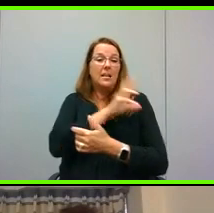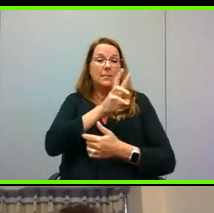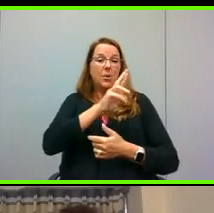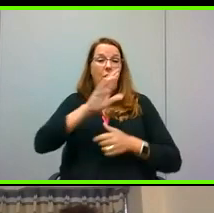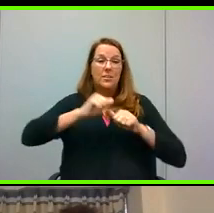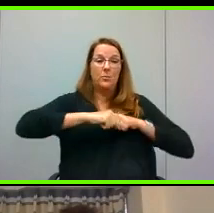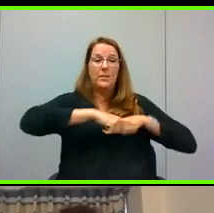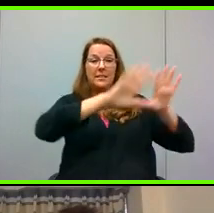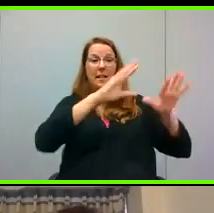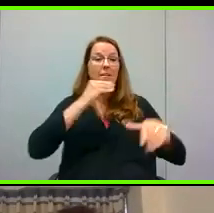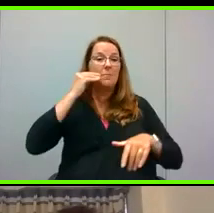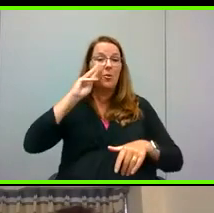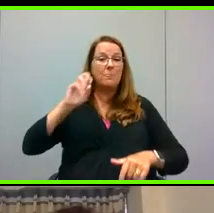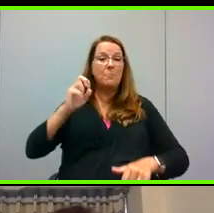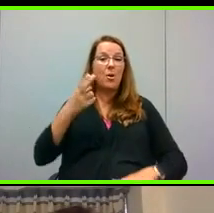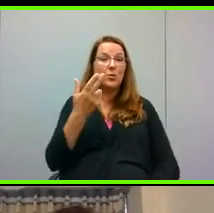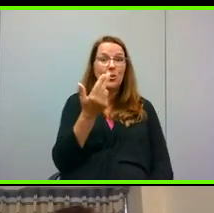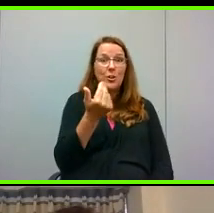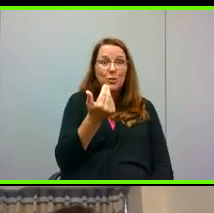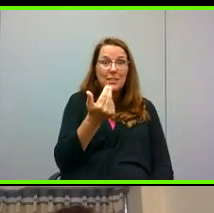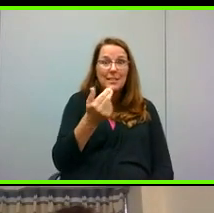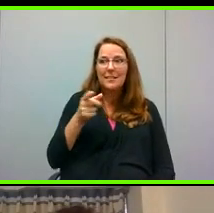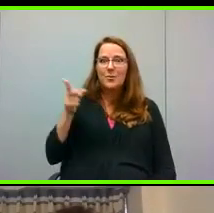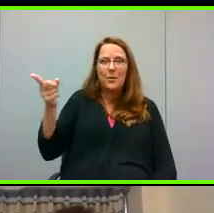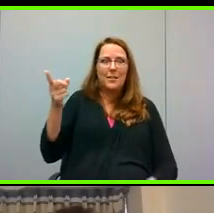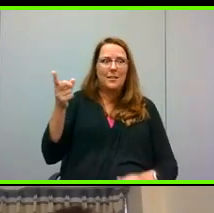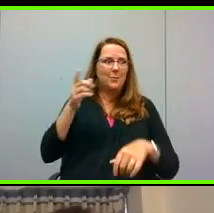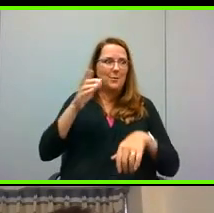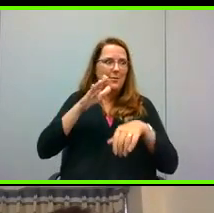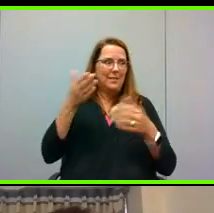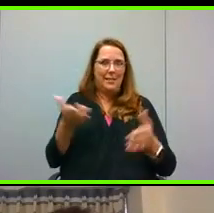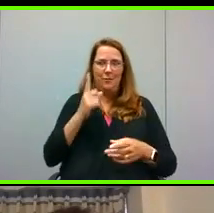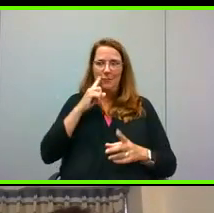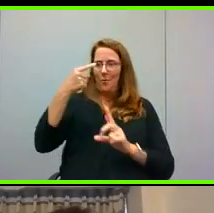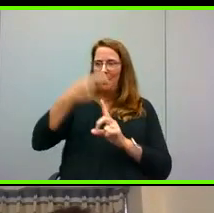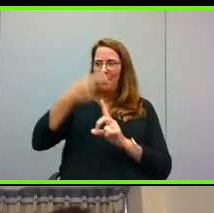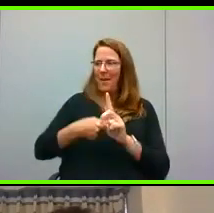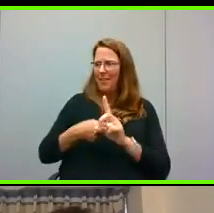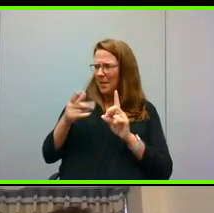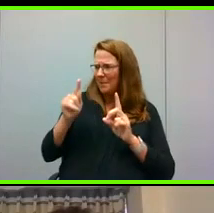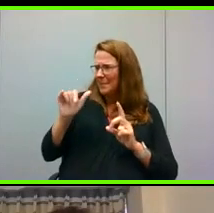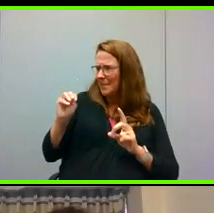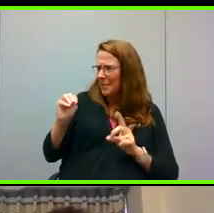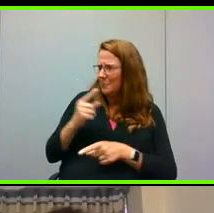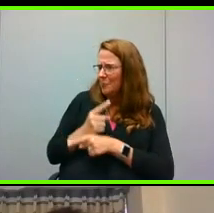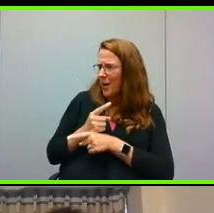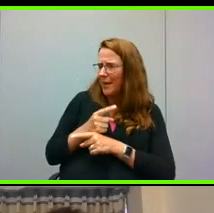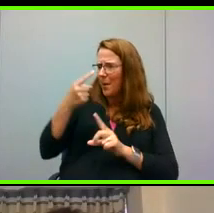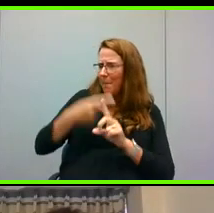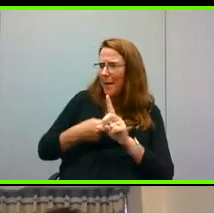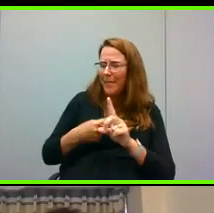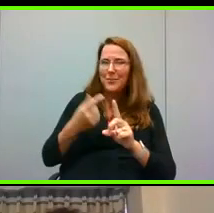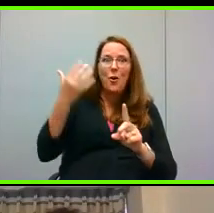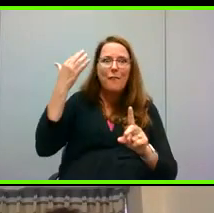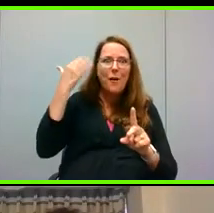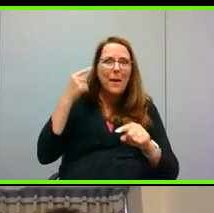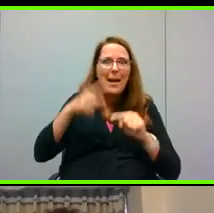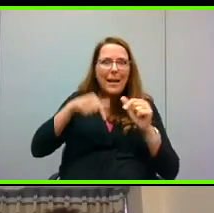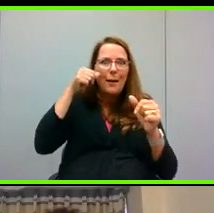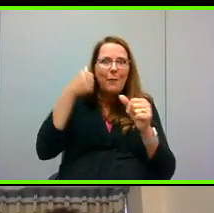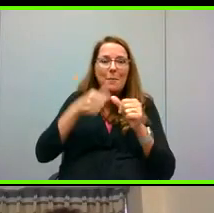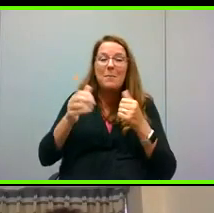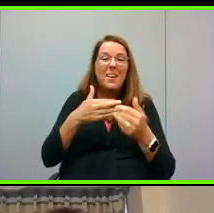the 13th. So Tim was on board for maybe a month, Tim. Just so far back, I can't even remember. But anyway, he wasn't